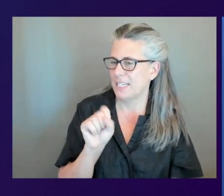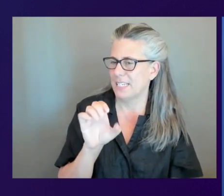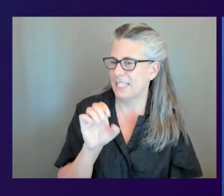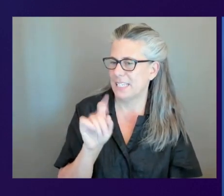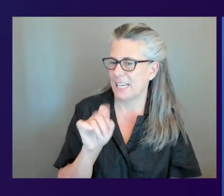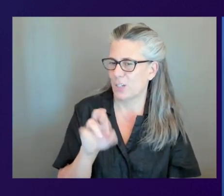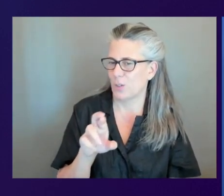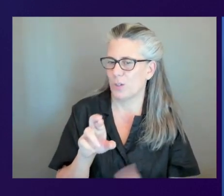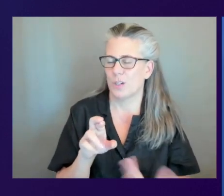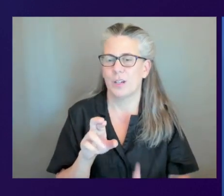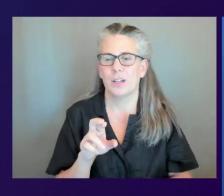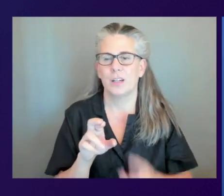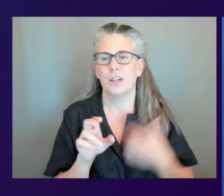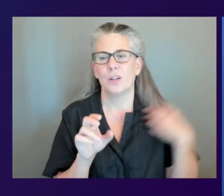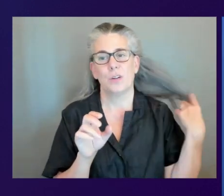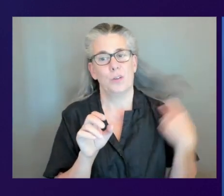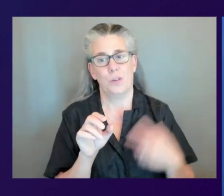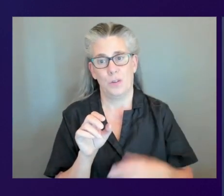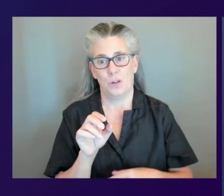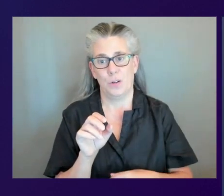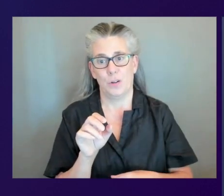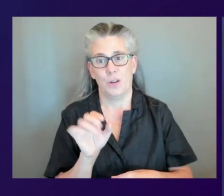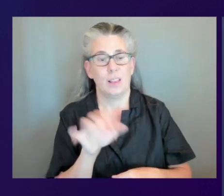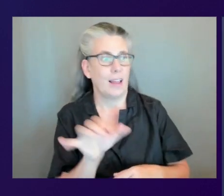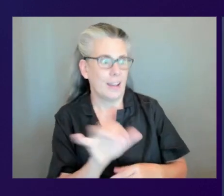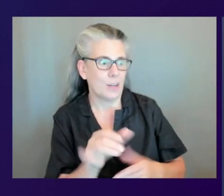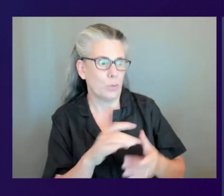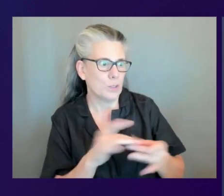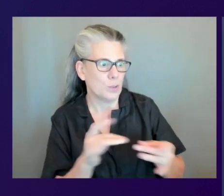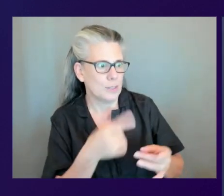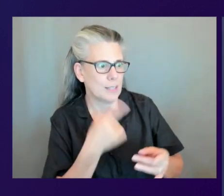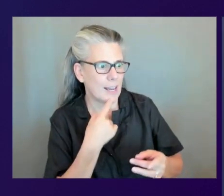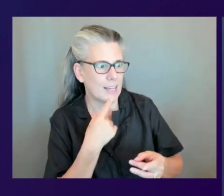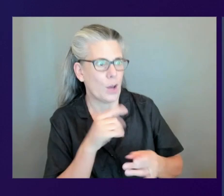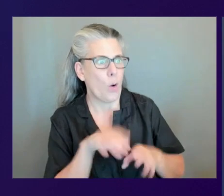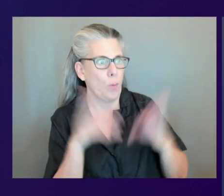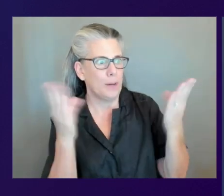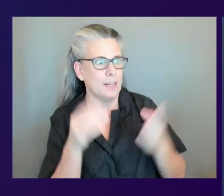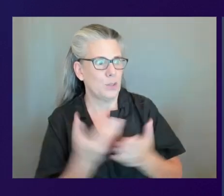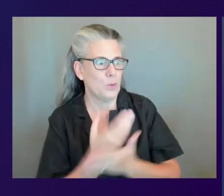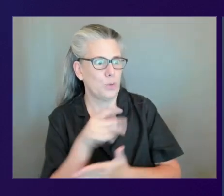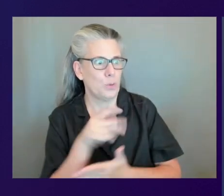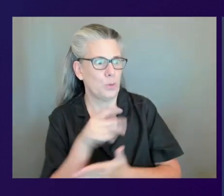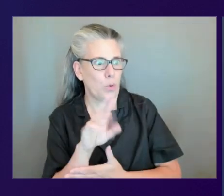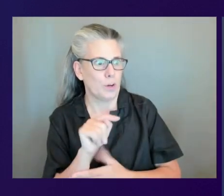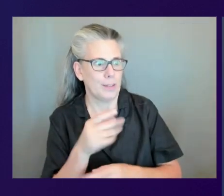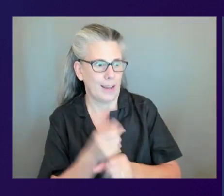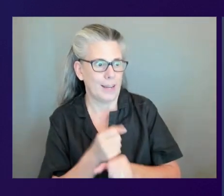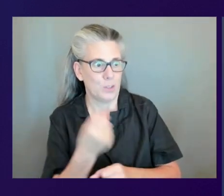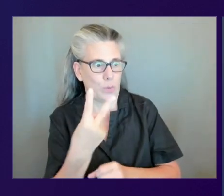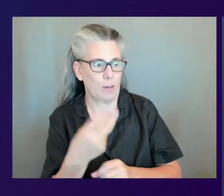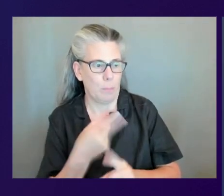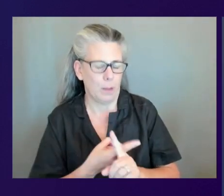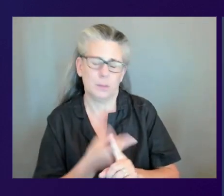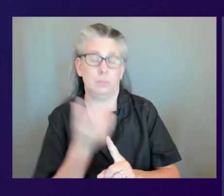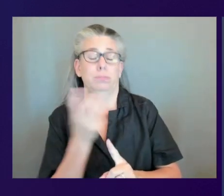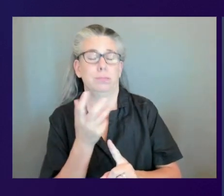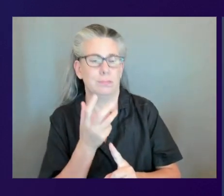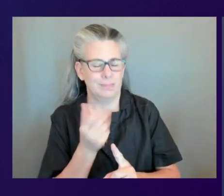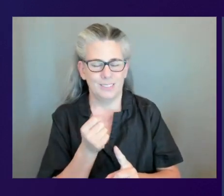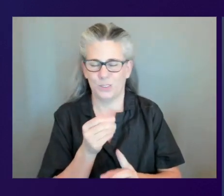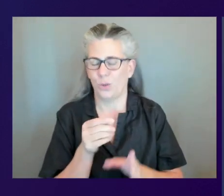similar, right? Like if opening a port takes 12 months wherever you're working, it does. That is a significant thing for you.